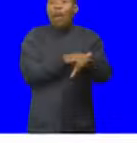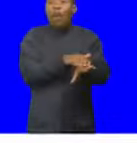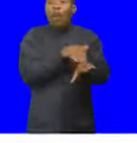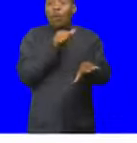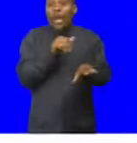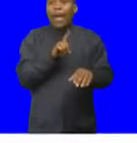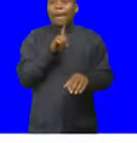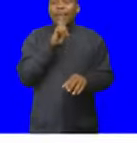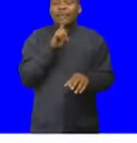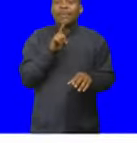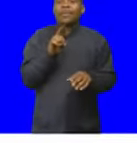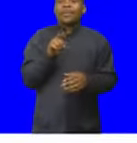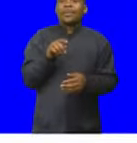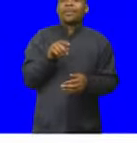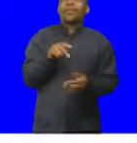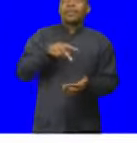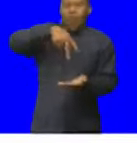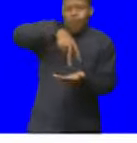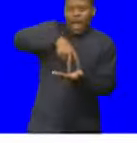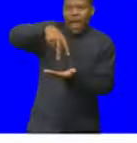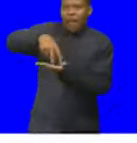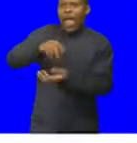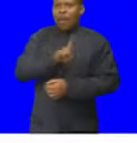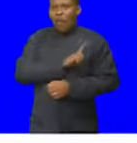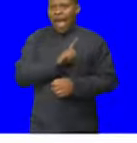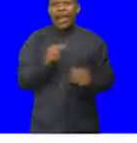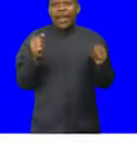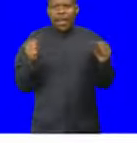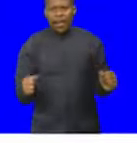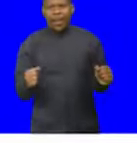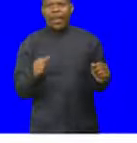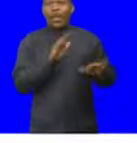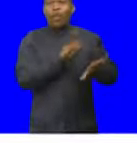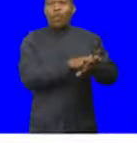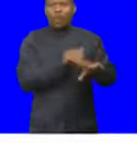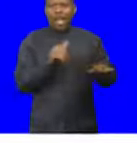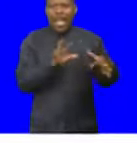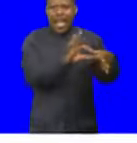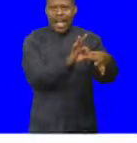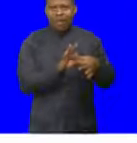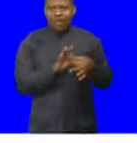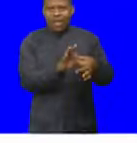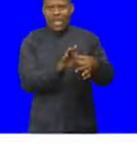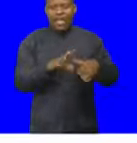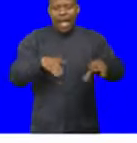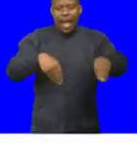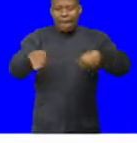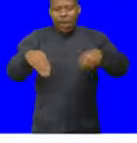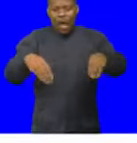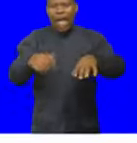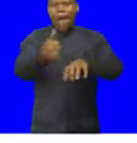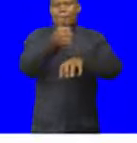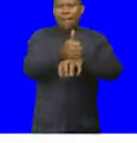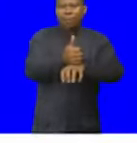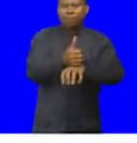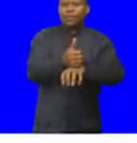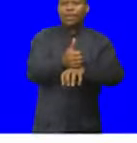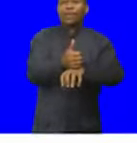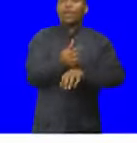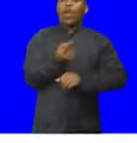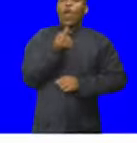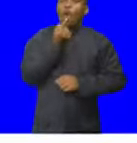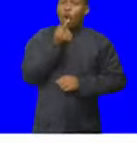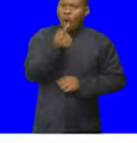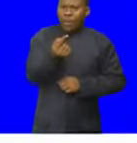nkundla bahlali phasi njengoba kude titulo tekuhlala. Sihlalo enhlangano lebuke kudlalisa umdlalo welibhola elibonjeni Nicodemus Mashwama